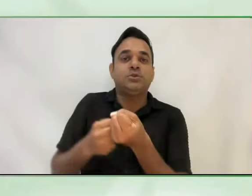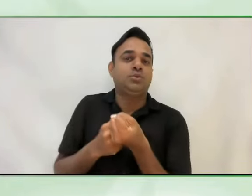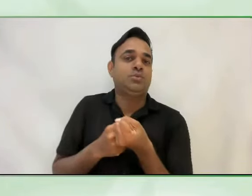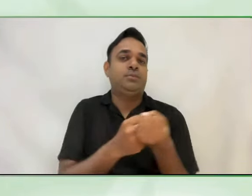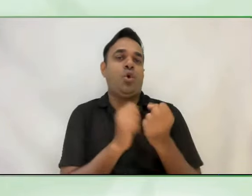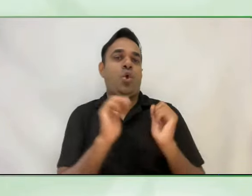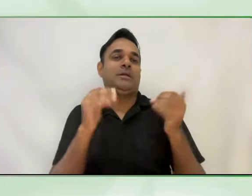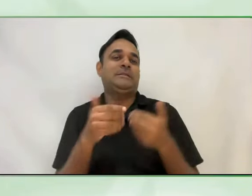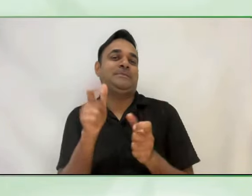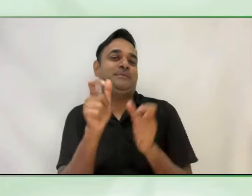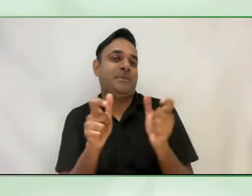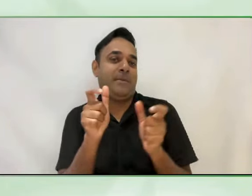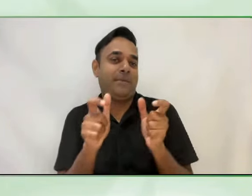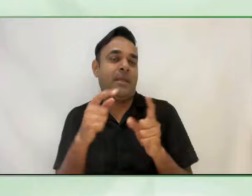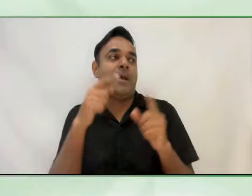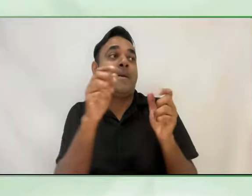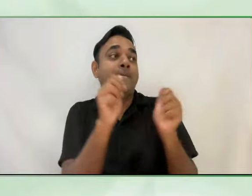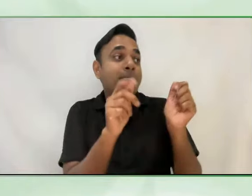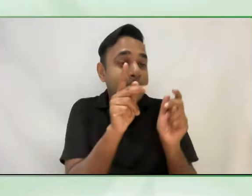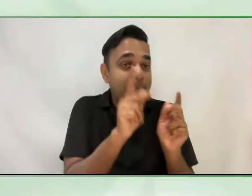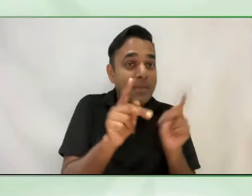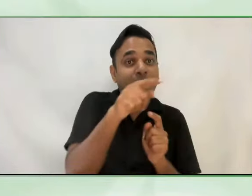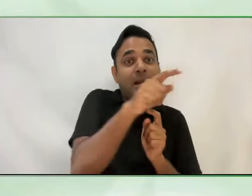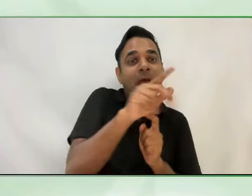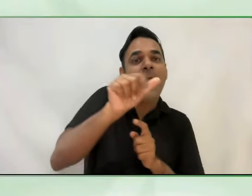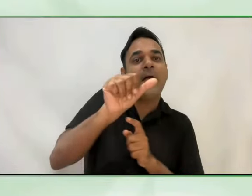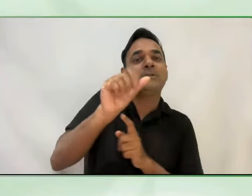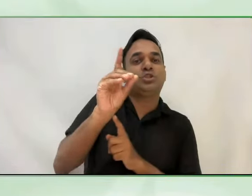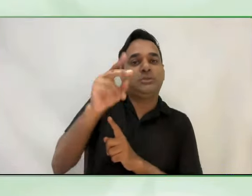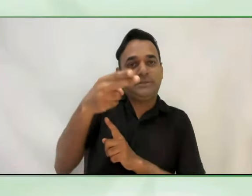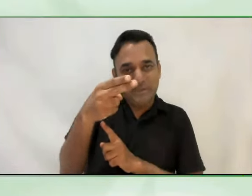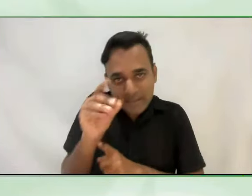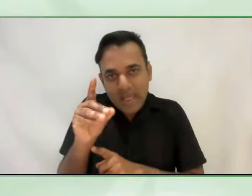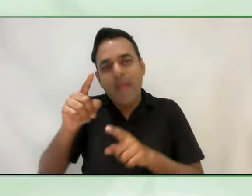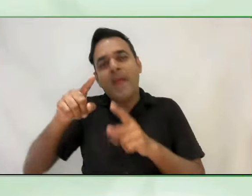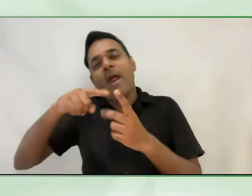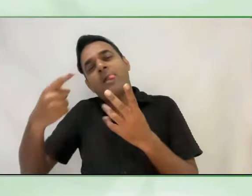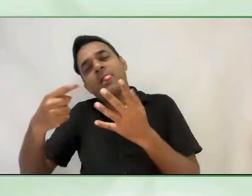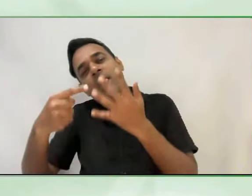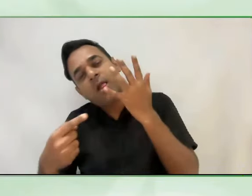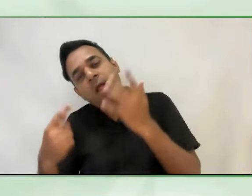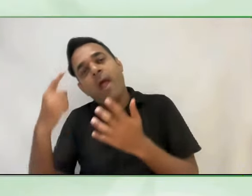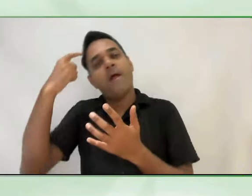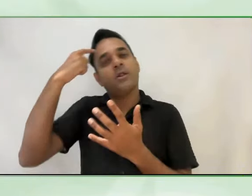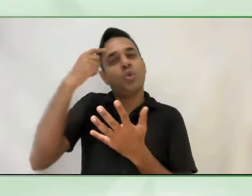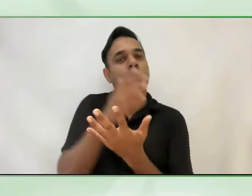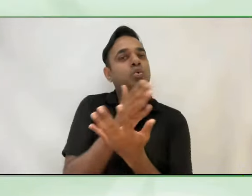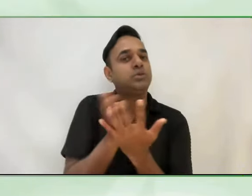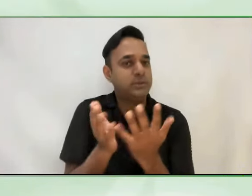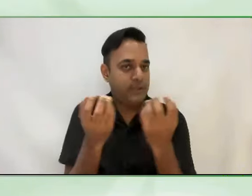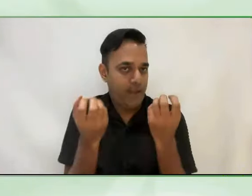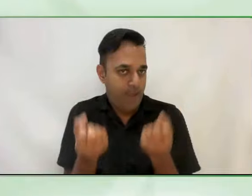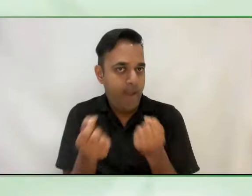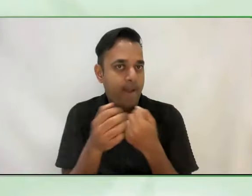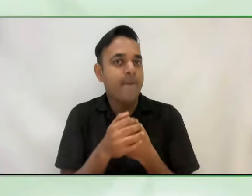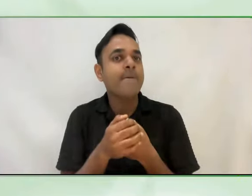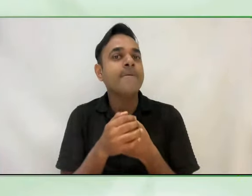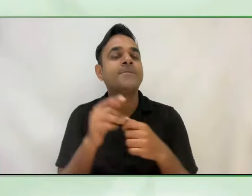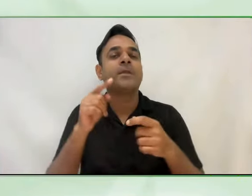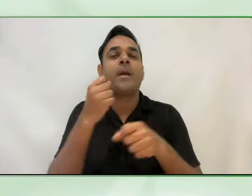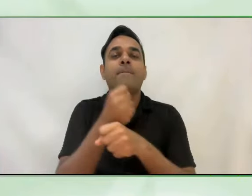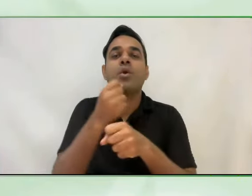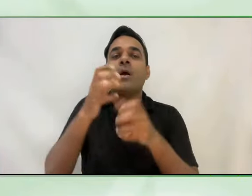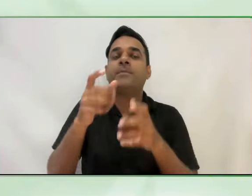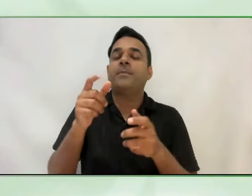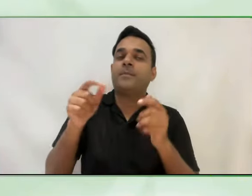it's a thing now, but people are unsure about what it is that they do next, and so they become quite anxious around it.